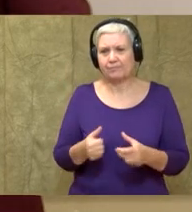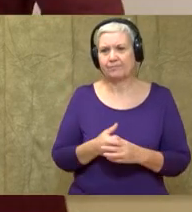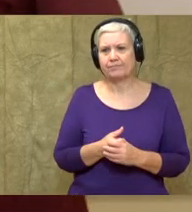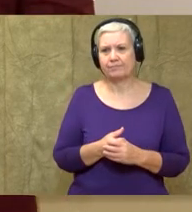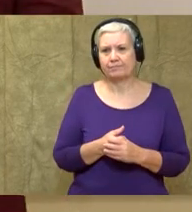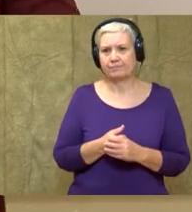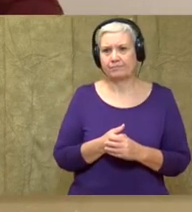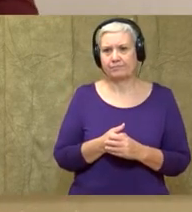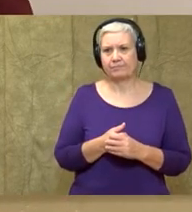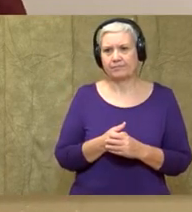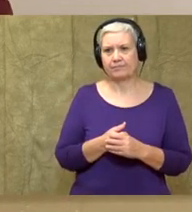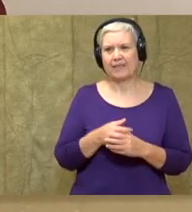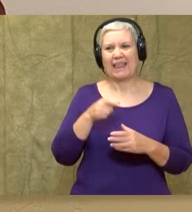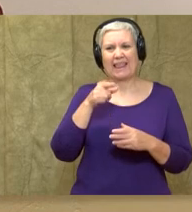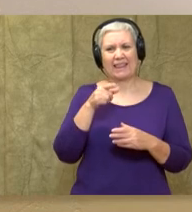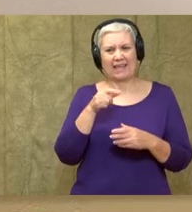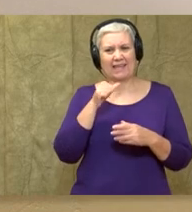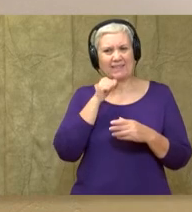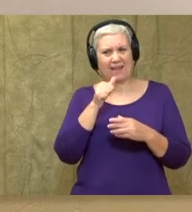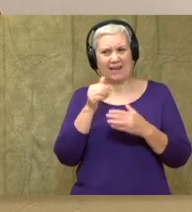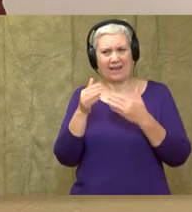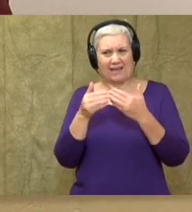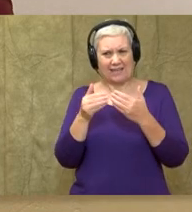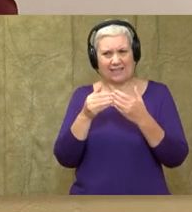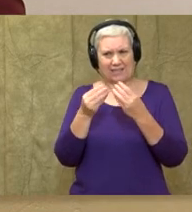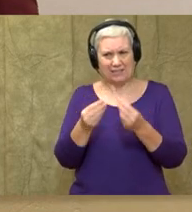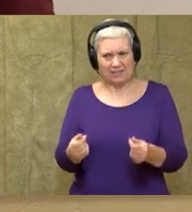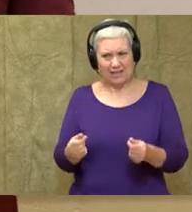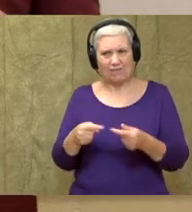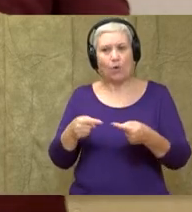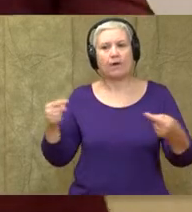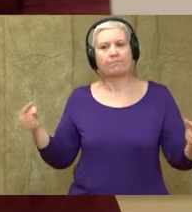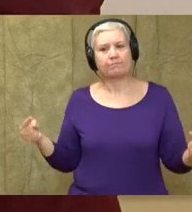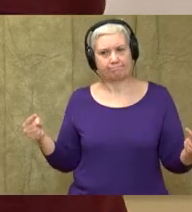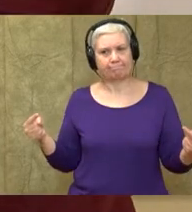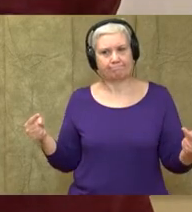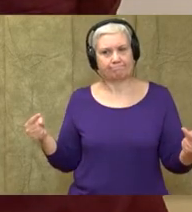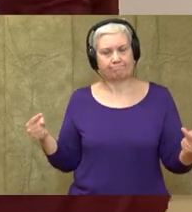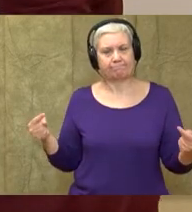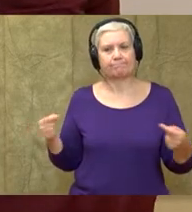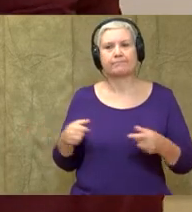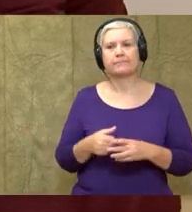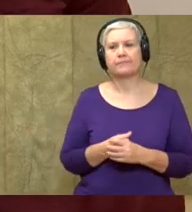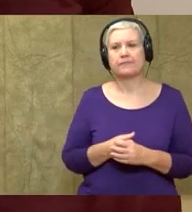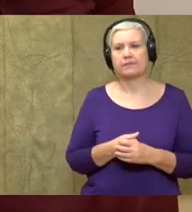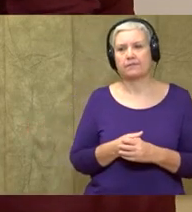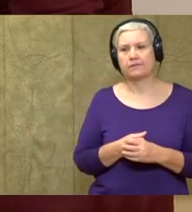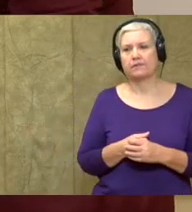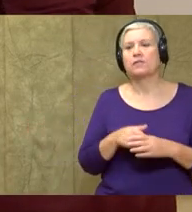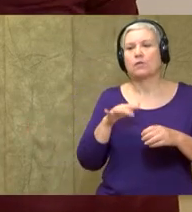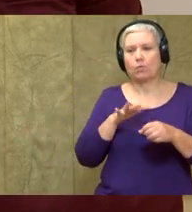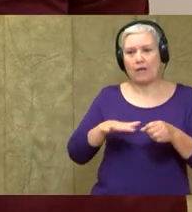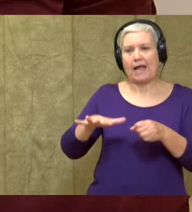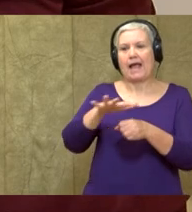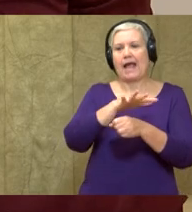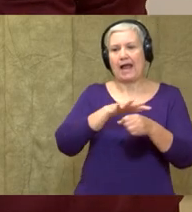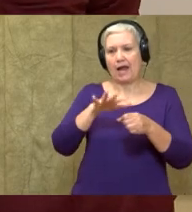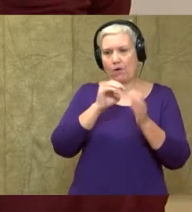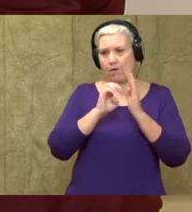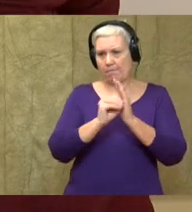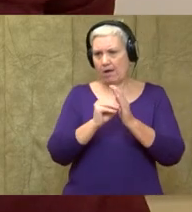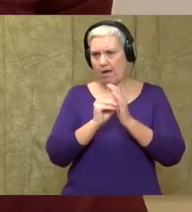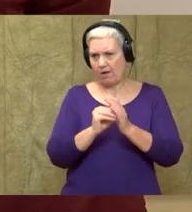isn't easily accessible to solve using inverse operations. So we're going to have to use that area model that we talked about last